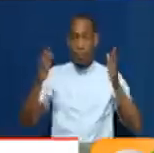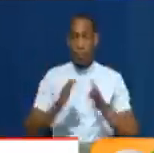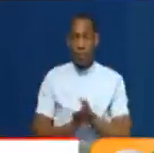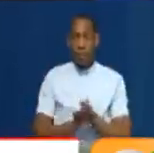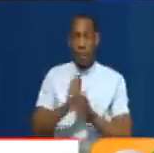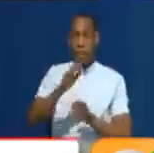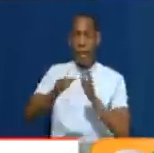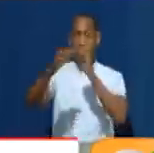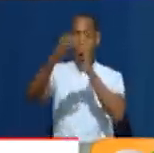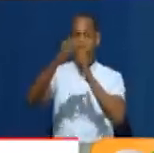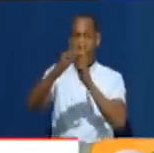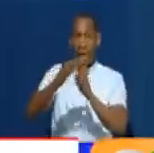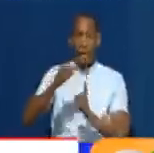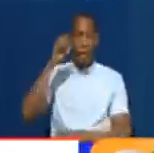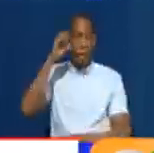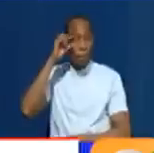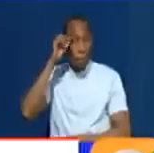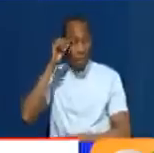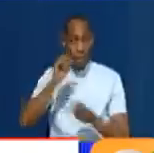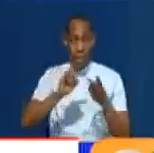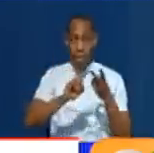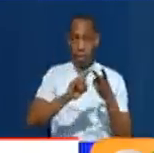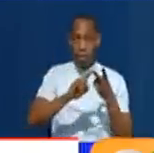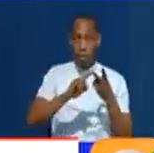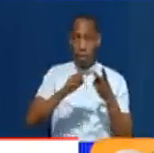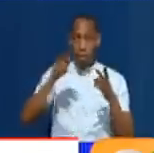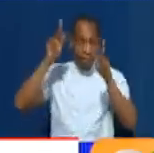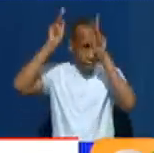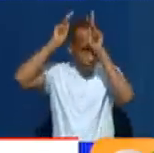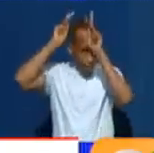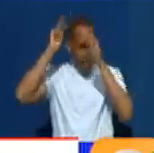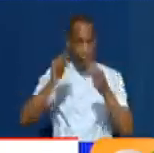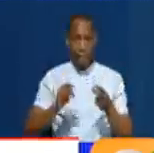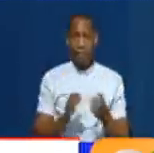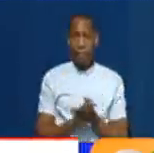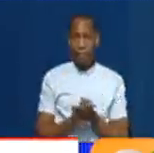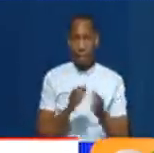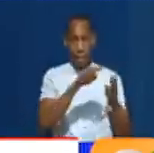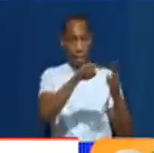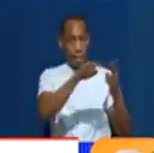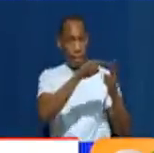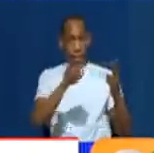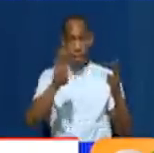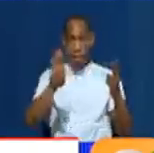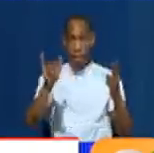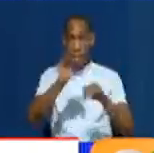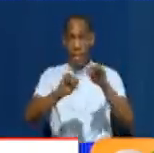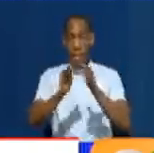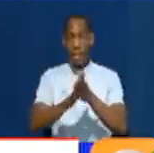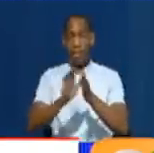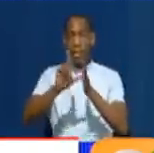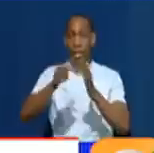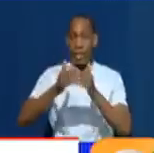if you add mombasa and kakamega which whose by-election is coming